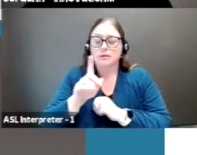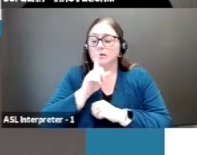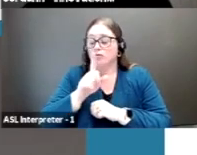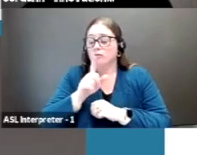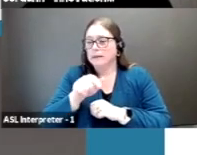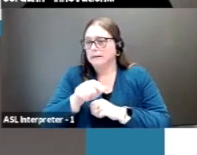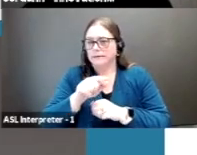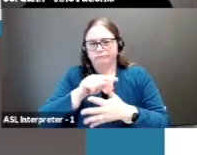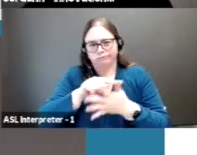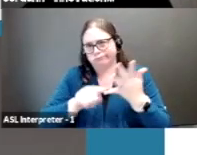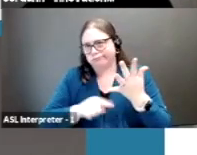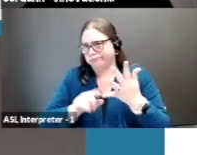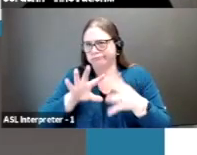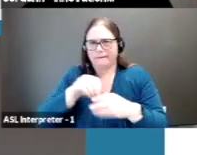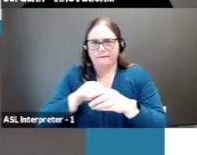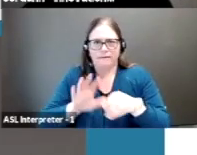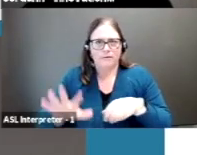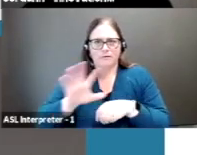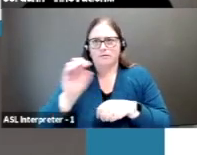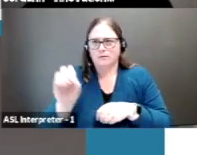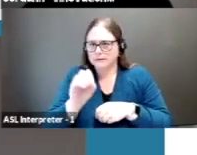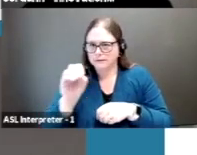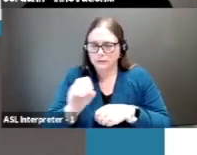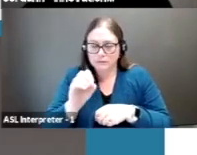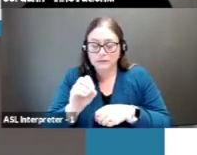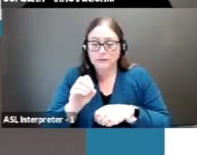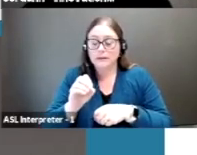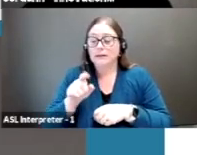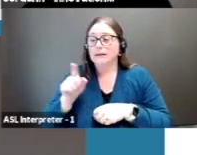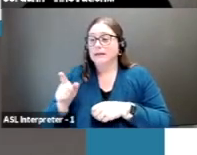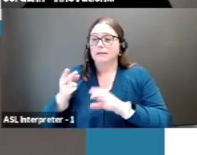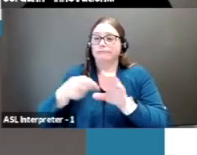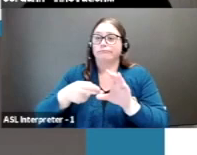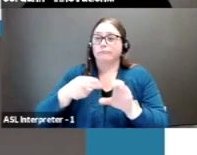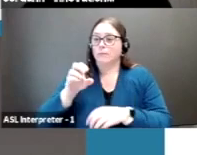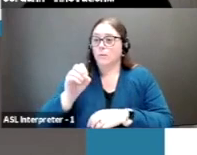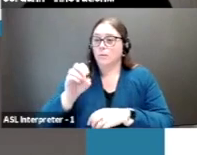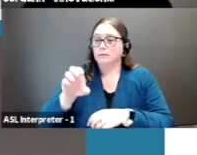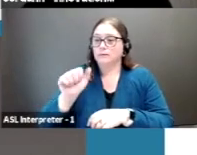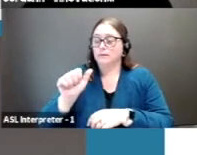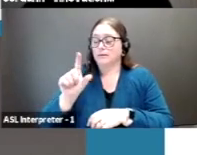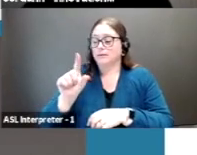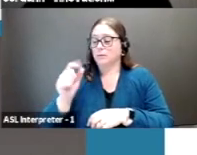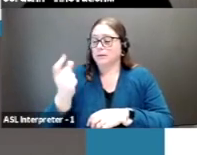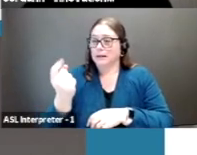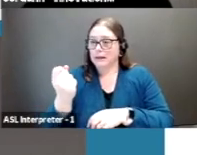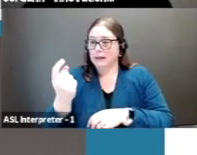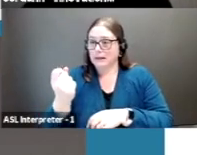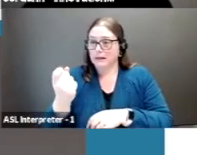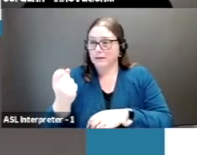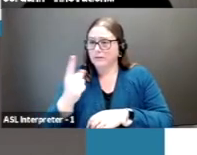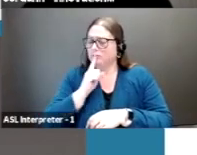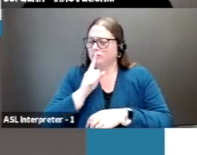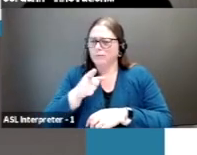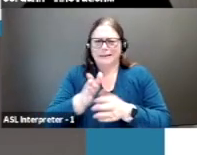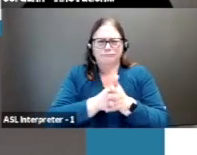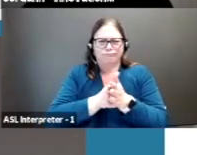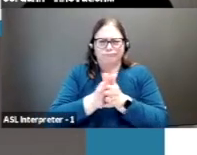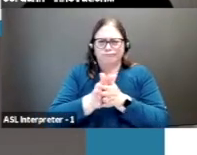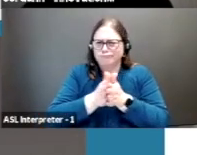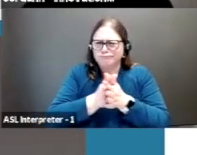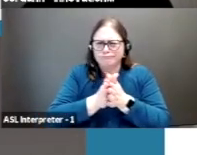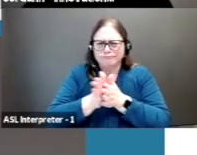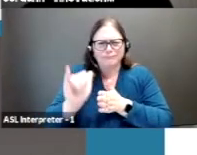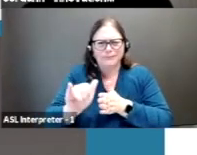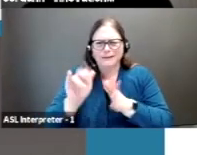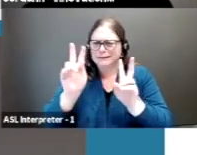province. Peter joined OCA in April of 2011. Cooperatives have always been his passion, and he has extensive